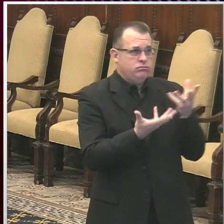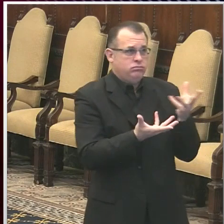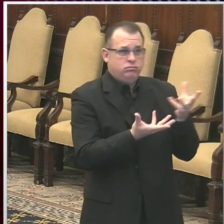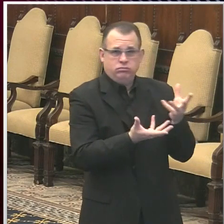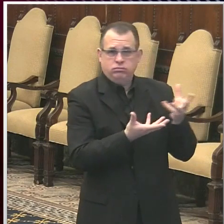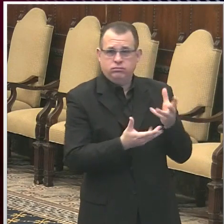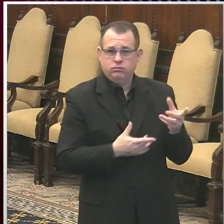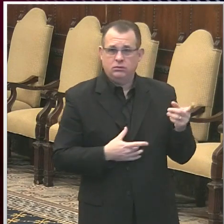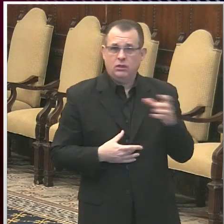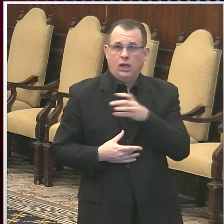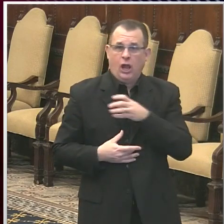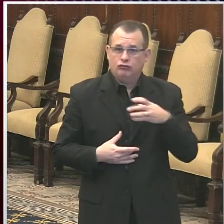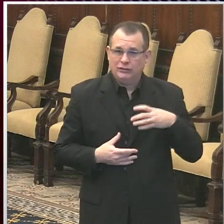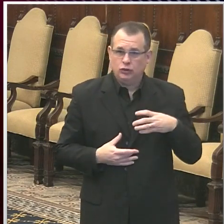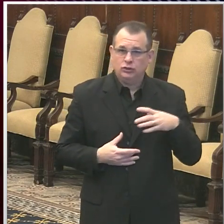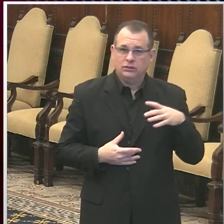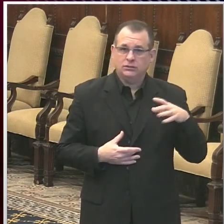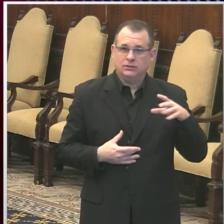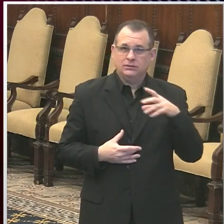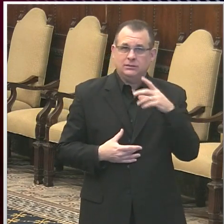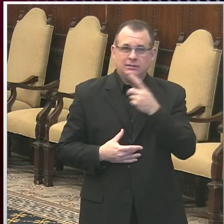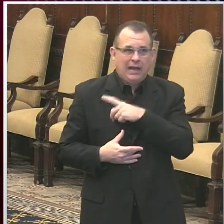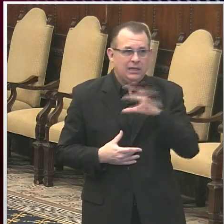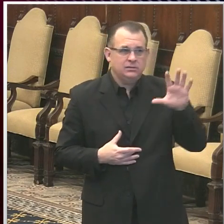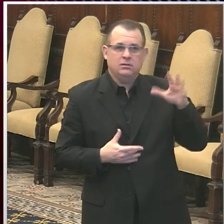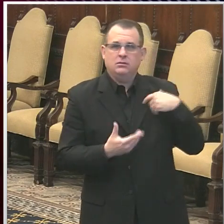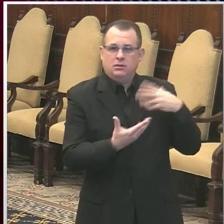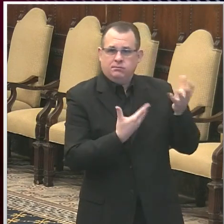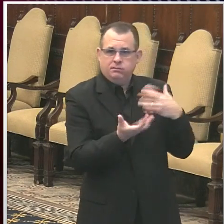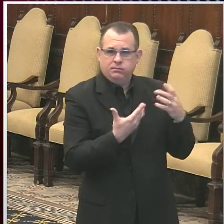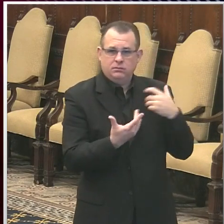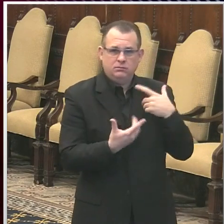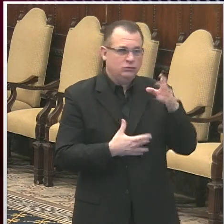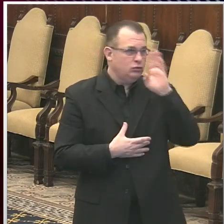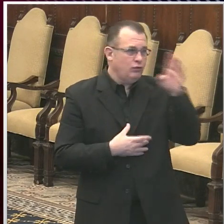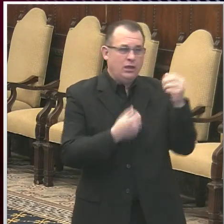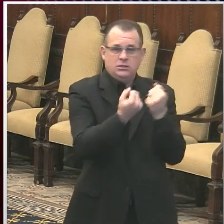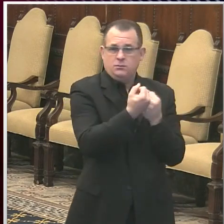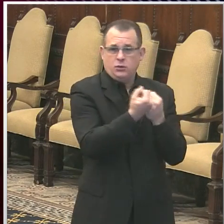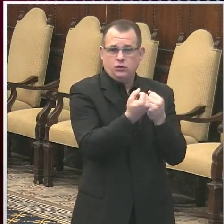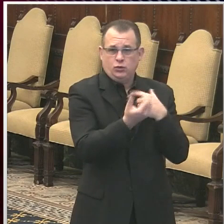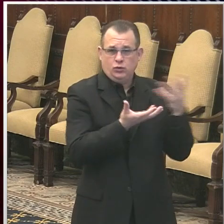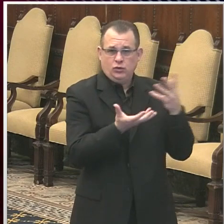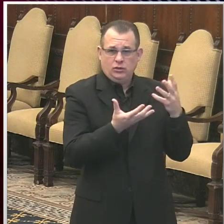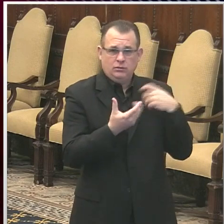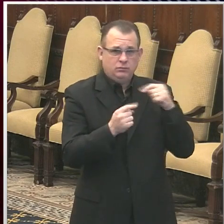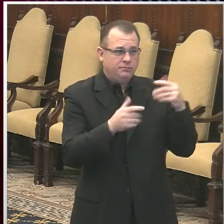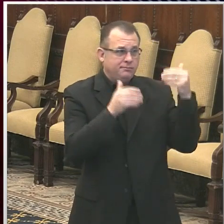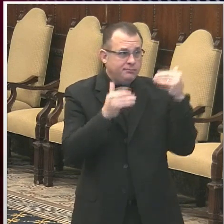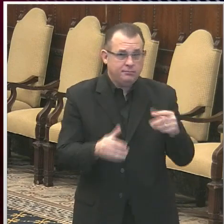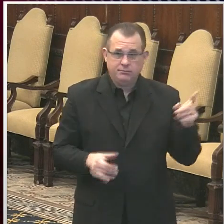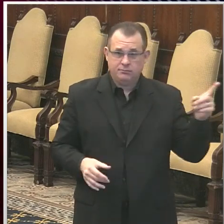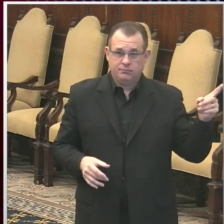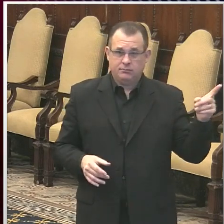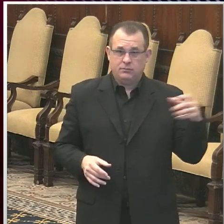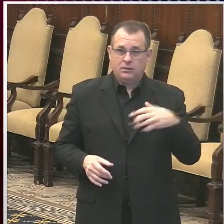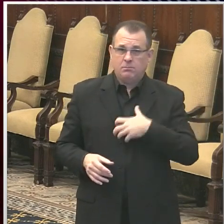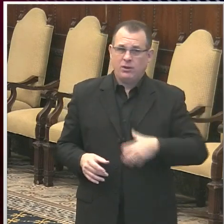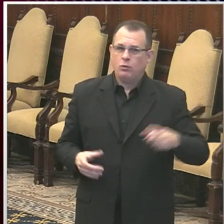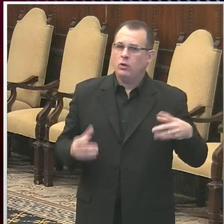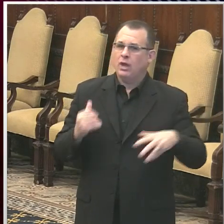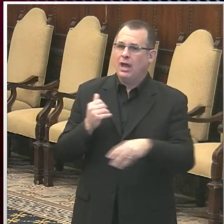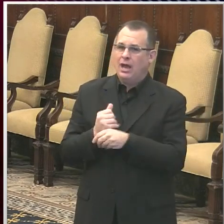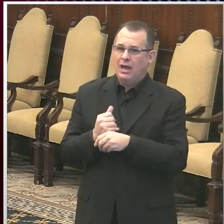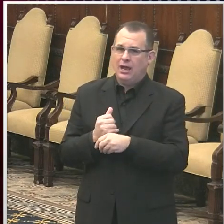congressional delegation to make sure that we have direct revenue support going forward. And the key is flexibility.